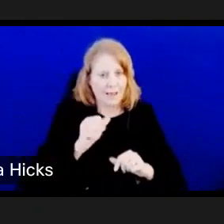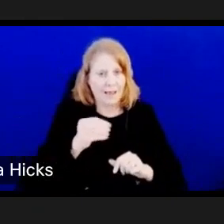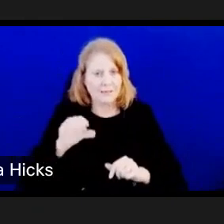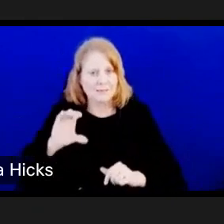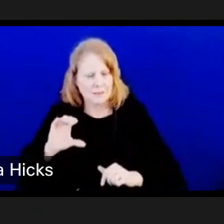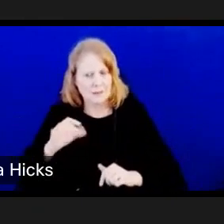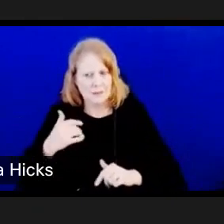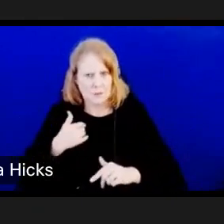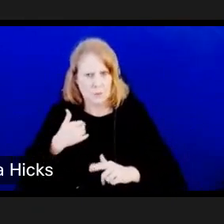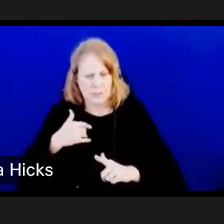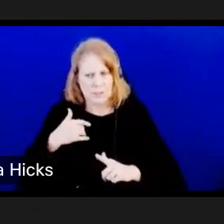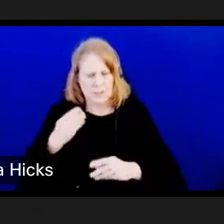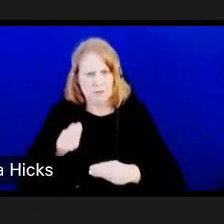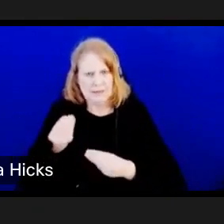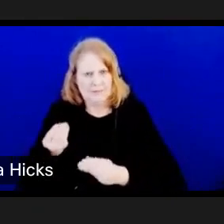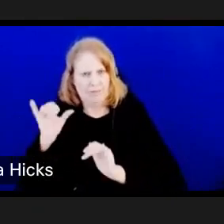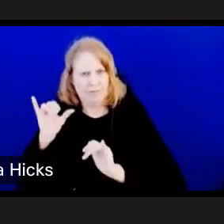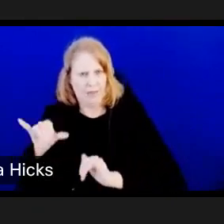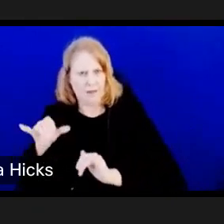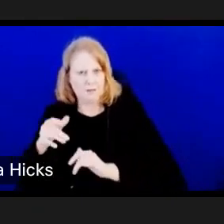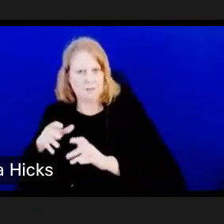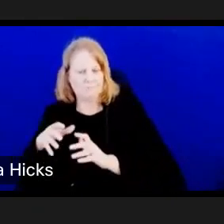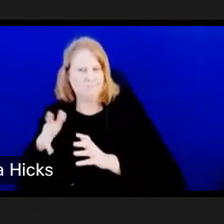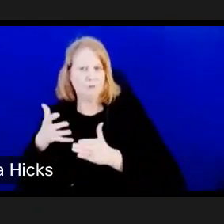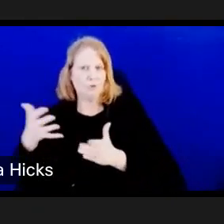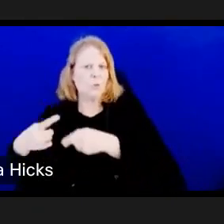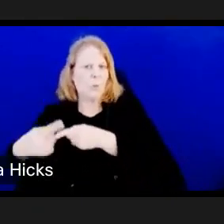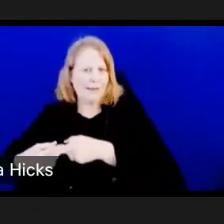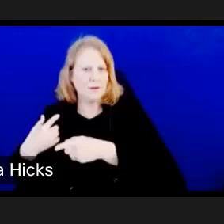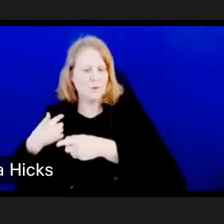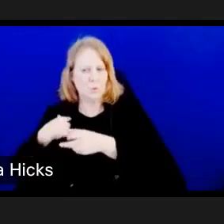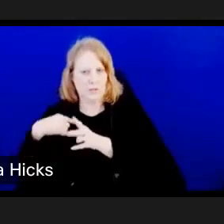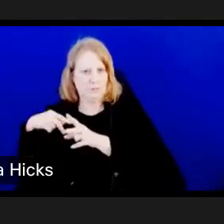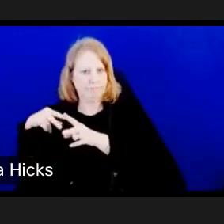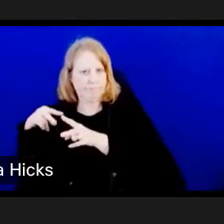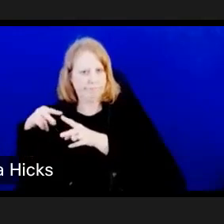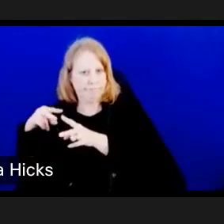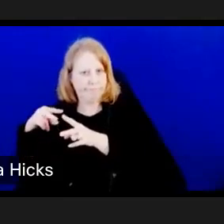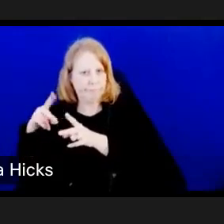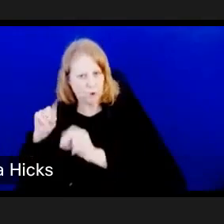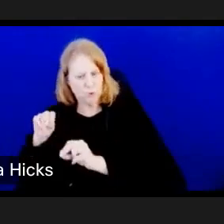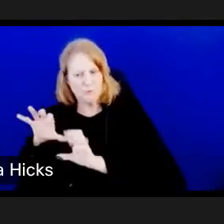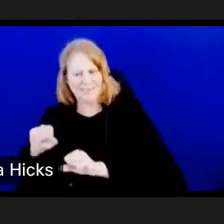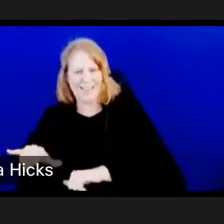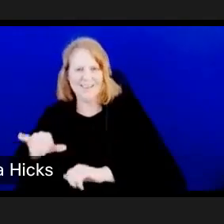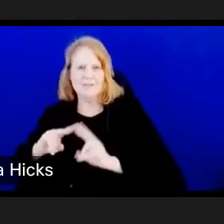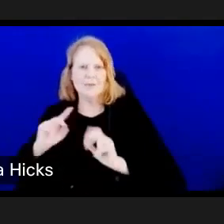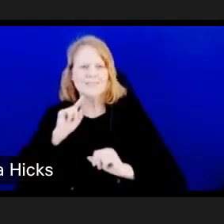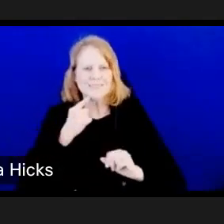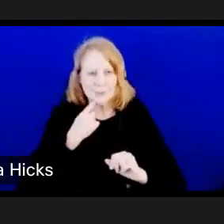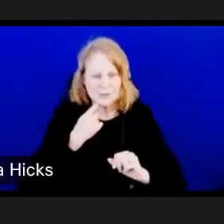receive from the ANCs or those residents that are represented by the ANC commissioners, We take that very, very, very